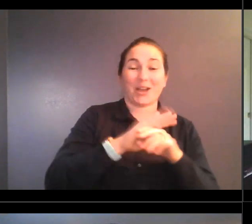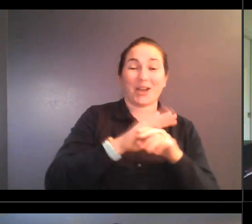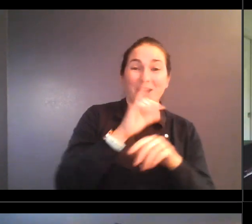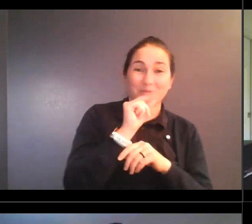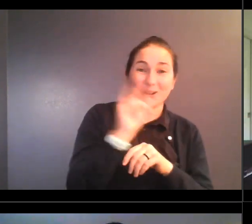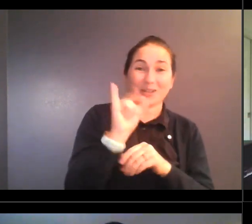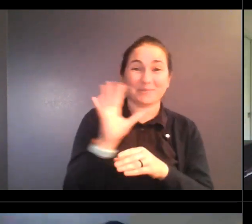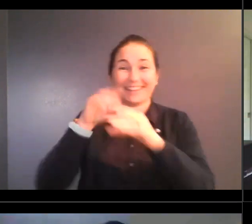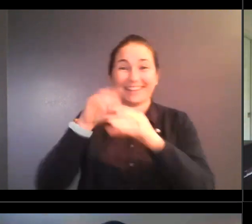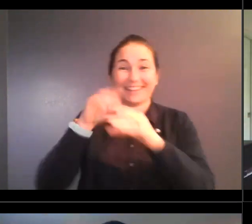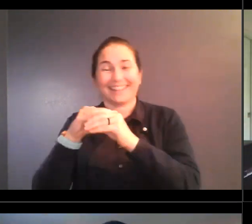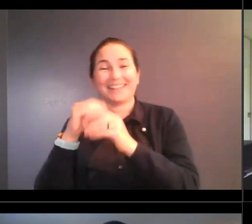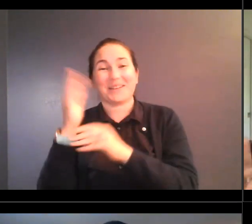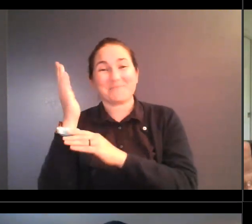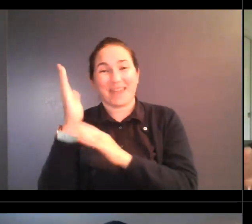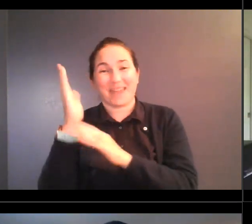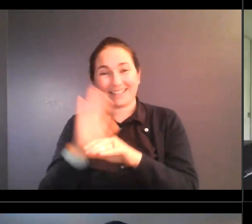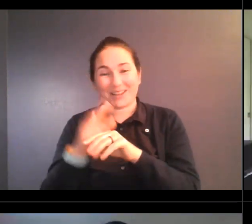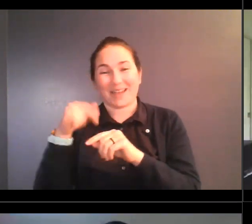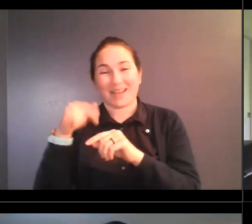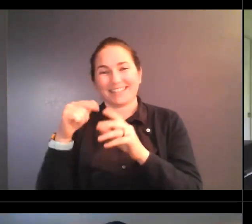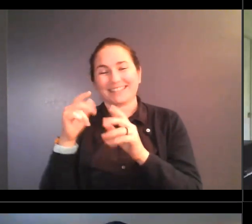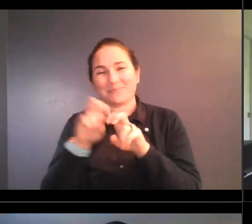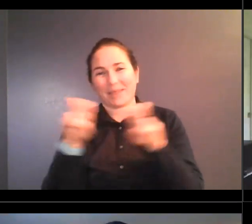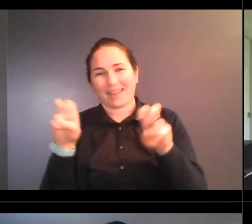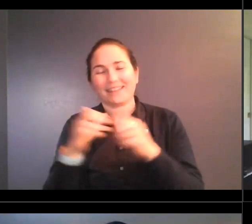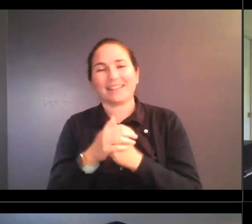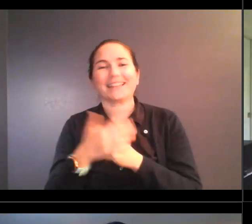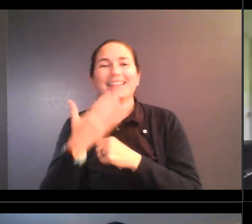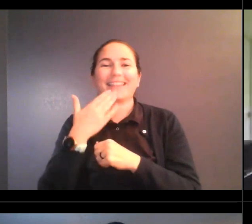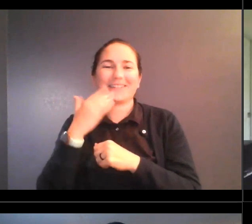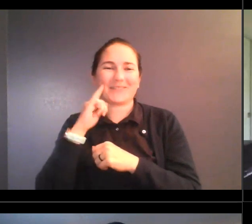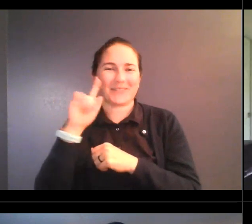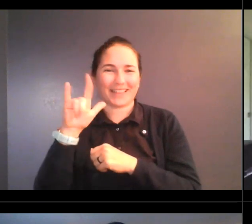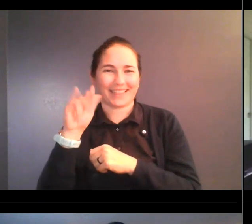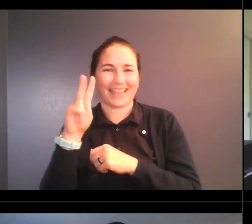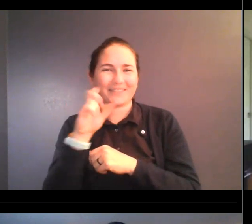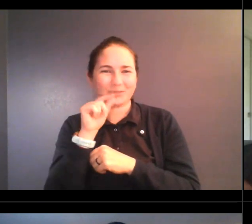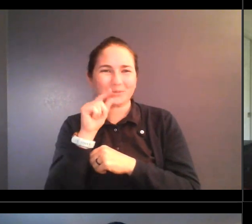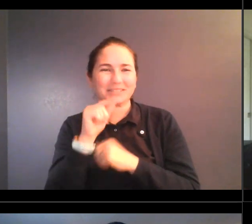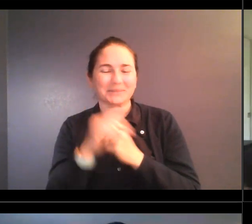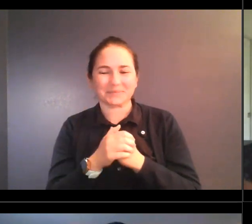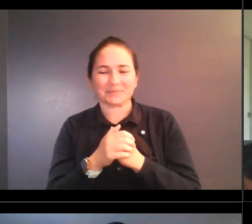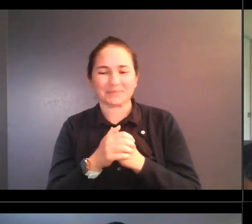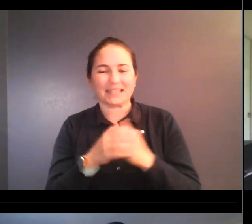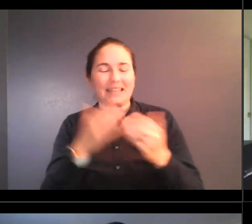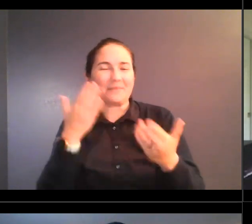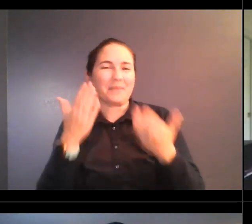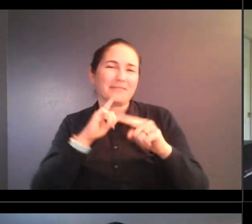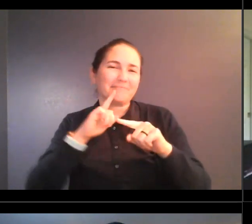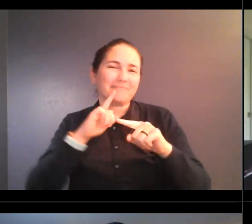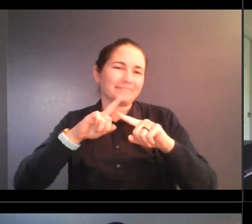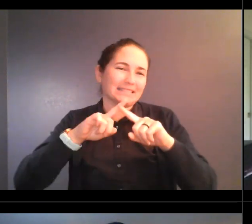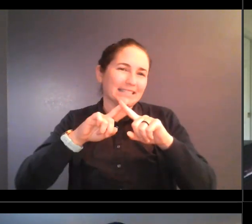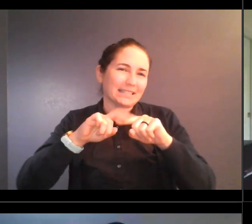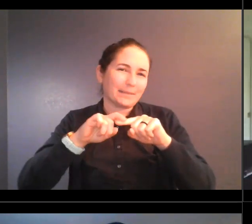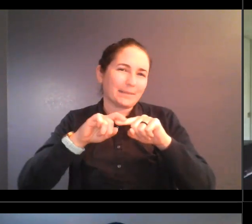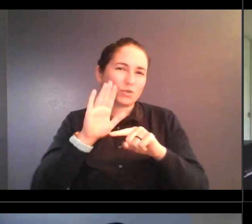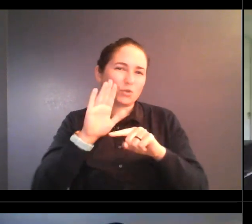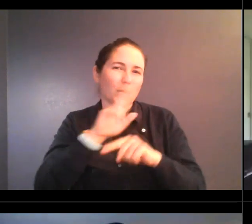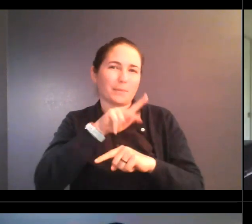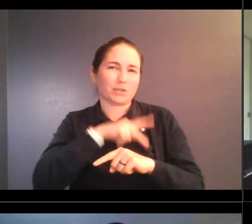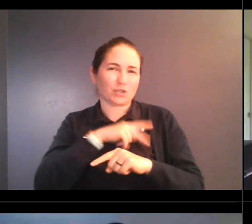about Linguist Twitter. So thanks for the live tweet. Yes, it might depend. Yeah, it might depend a little bit on your personal